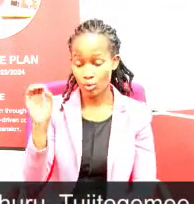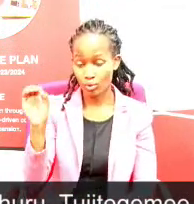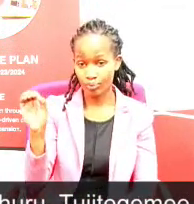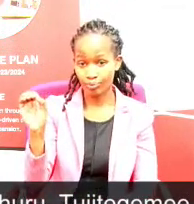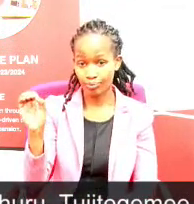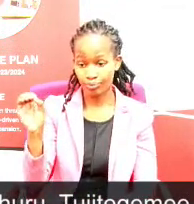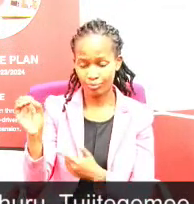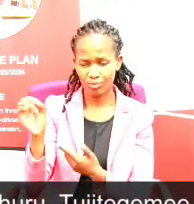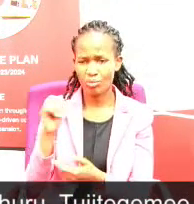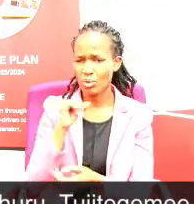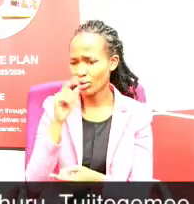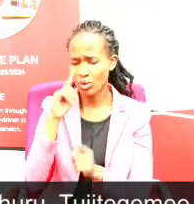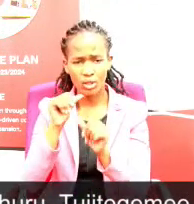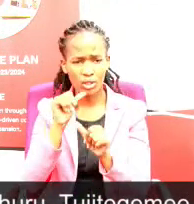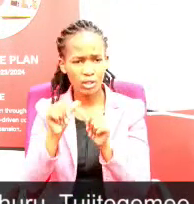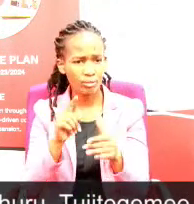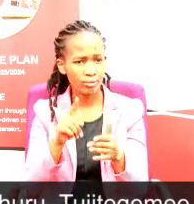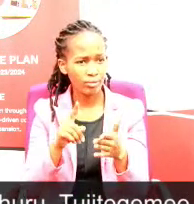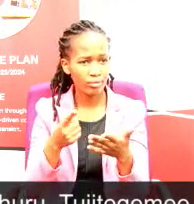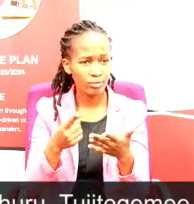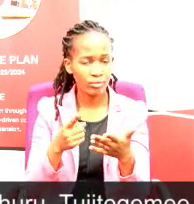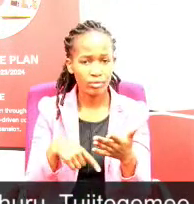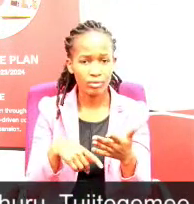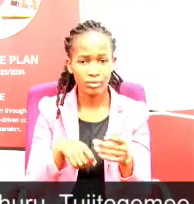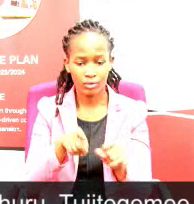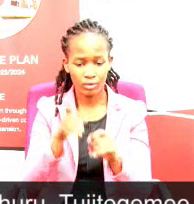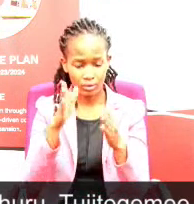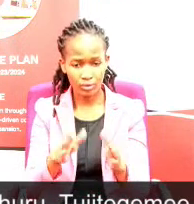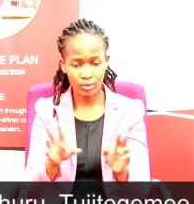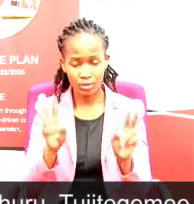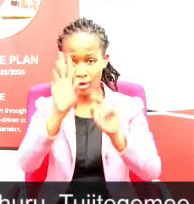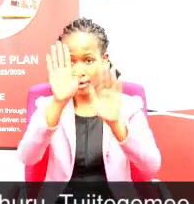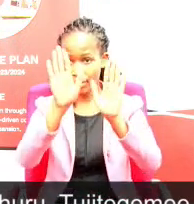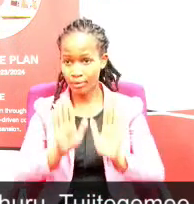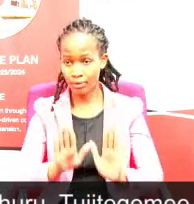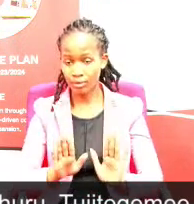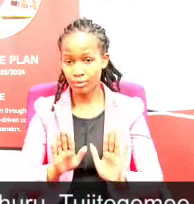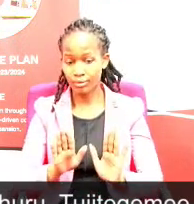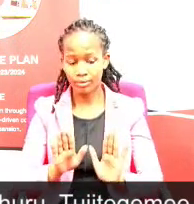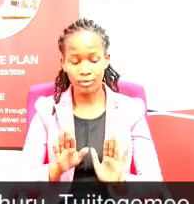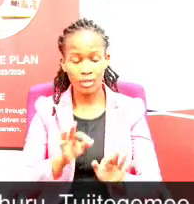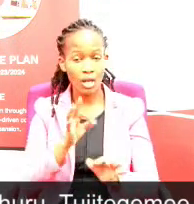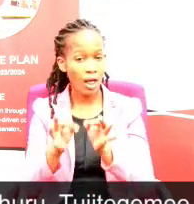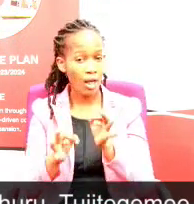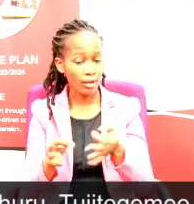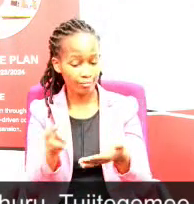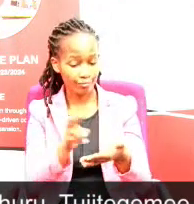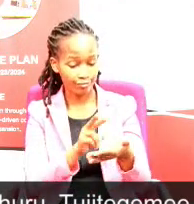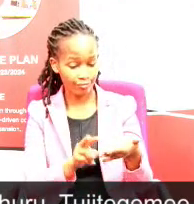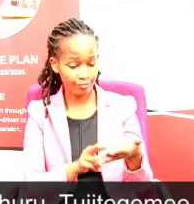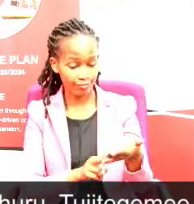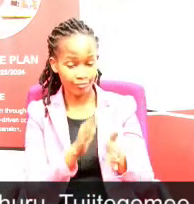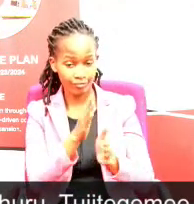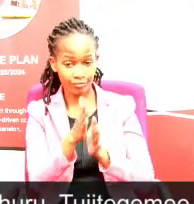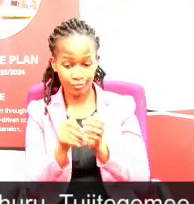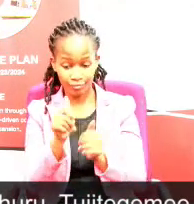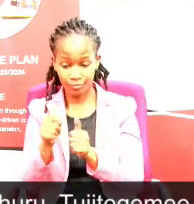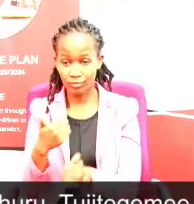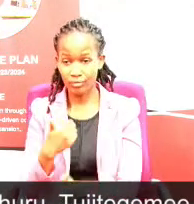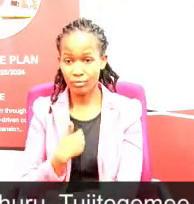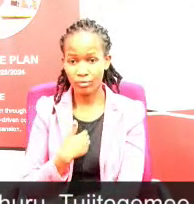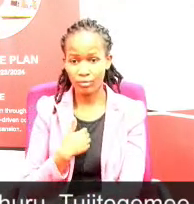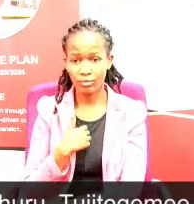So I did talk about the drivers, very important. So if you read the corporate plan, this will